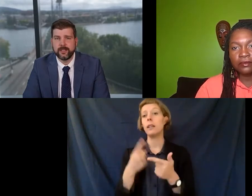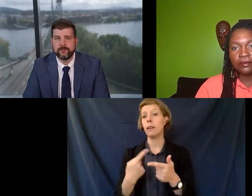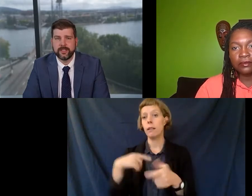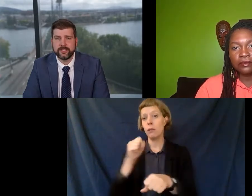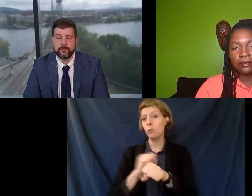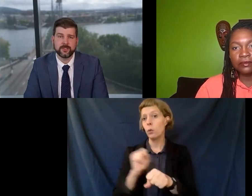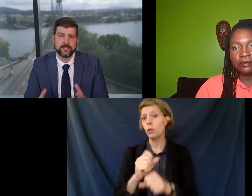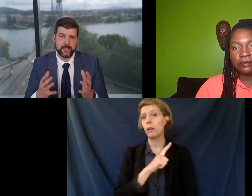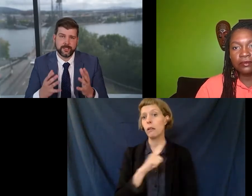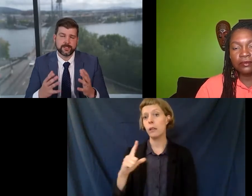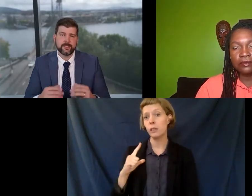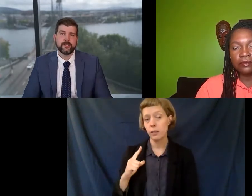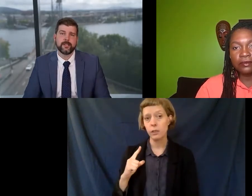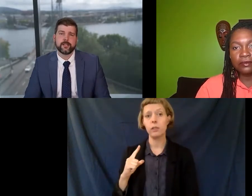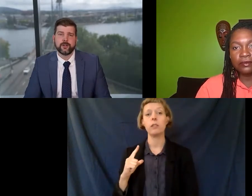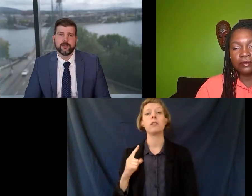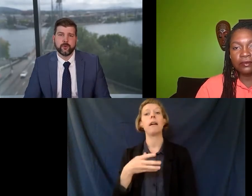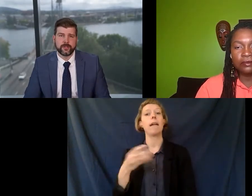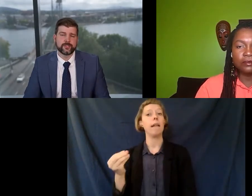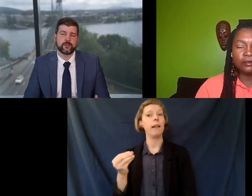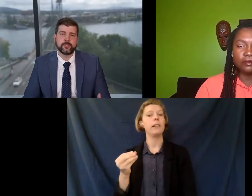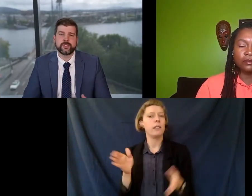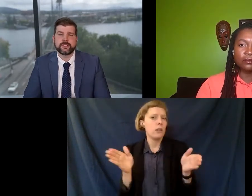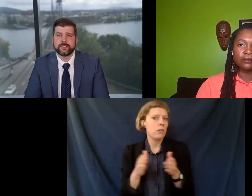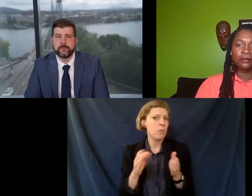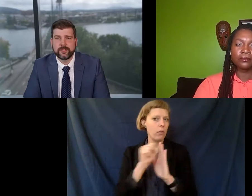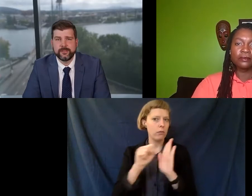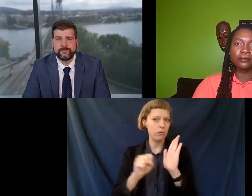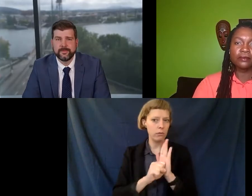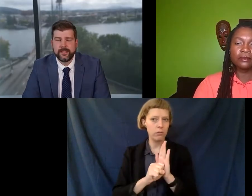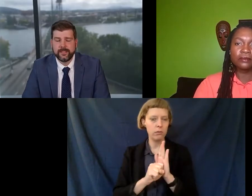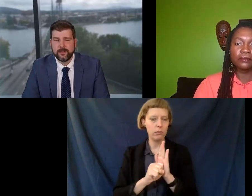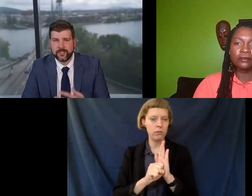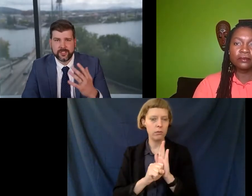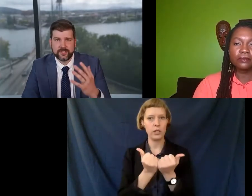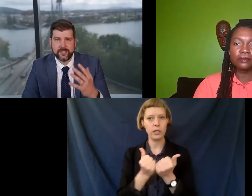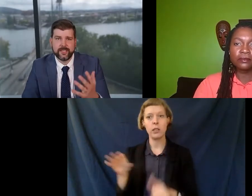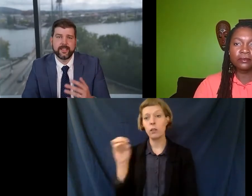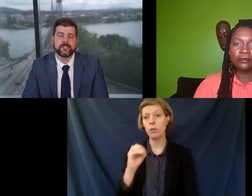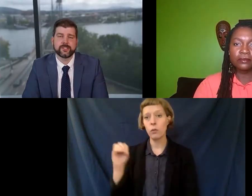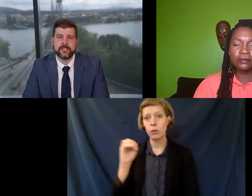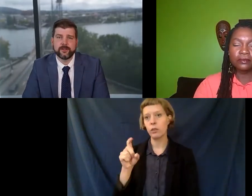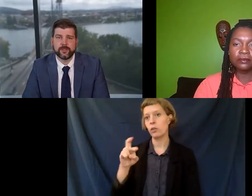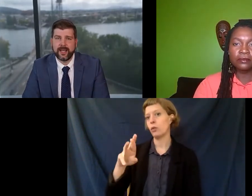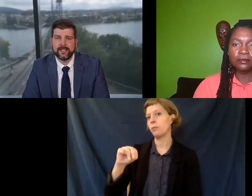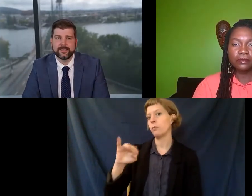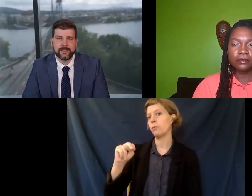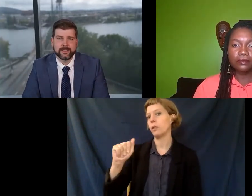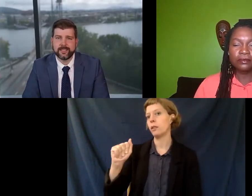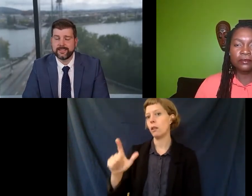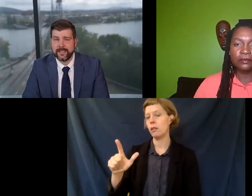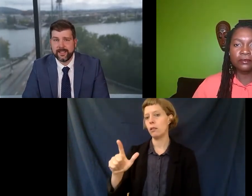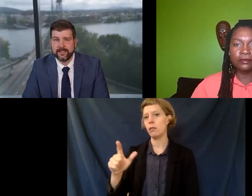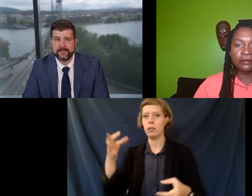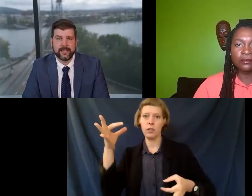director of a small state agency called Oregon's Criminal Justice Commission, which is an agency that relies on